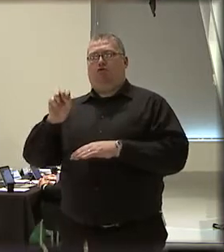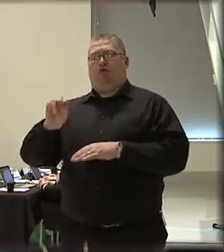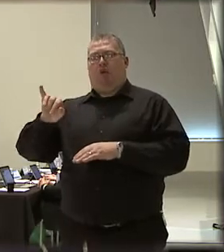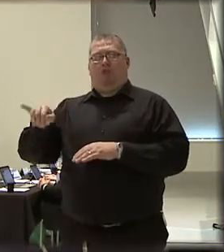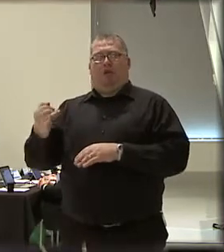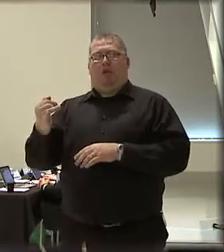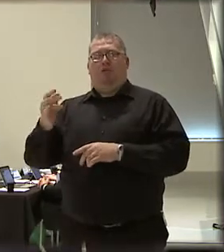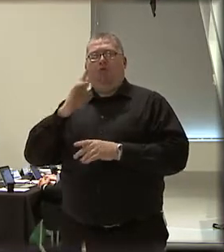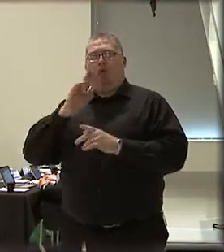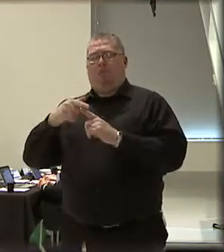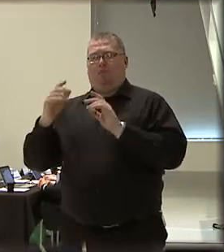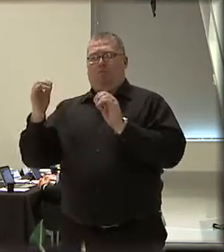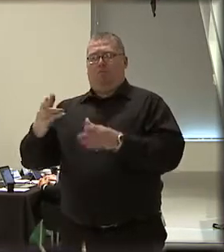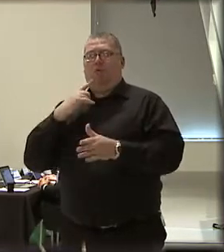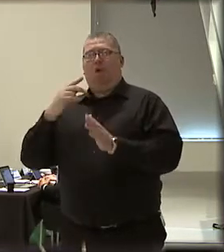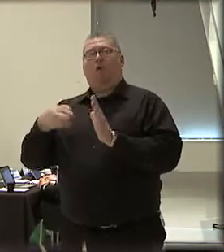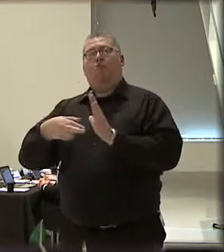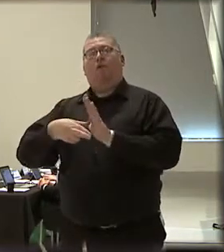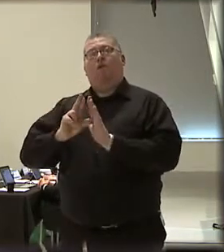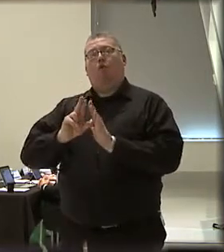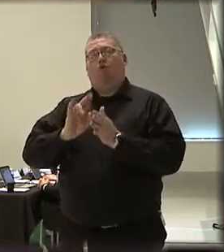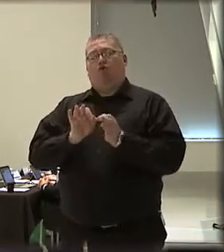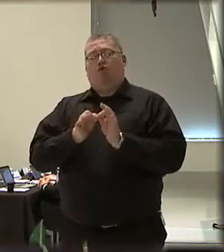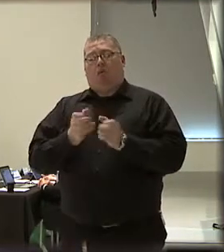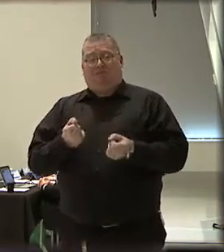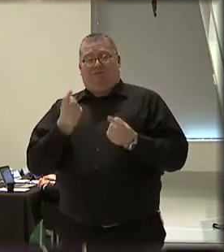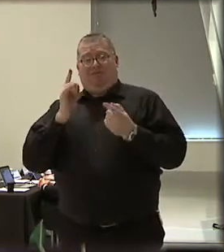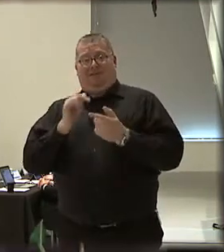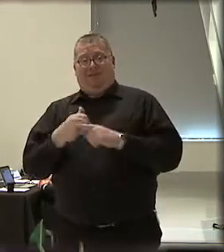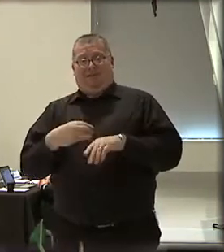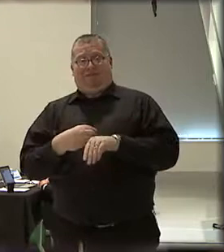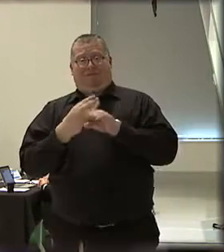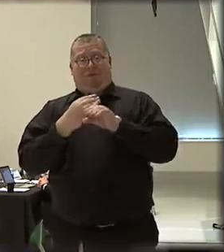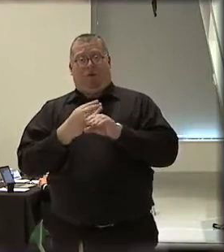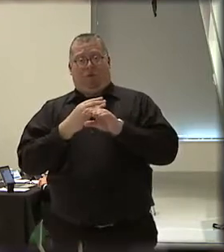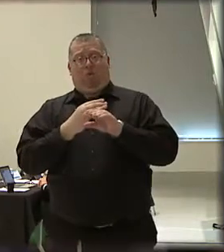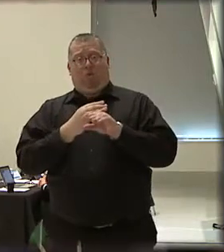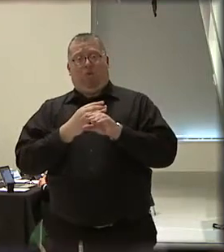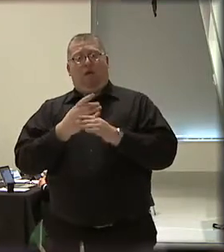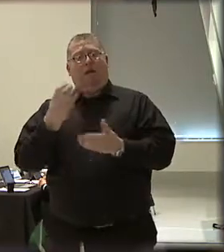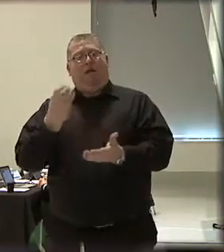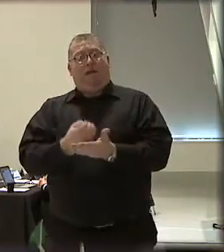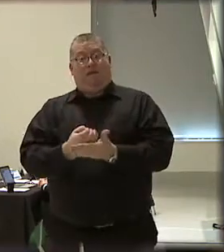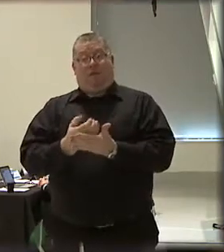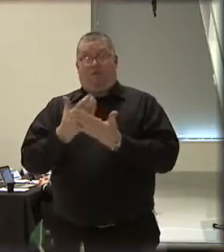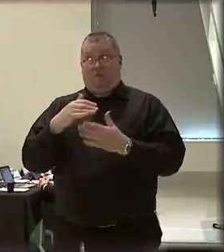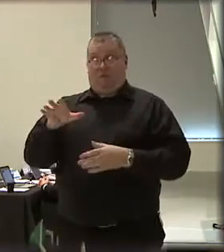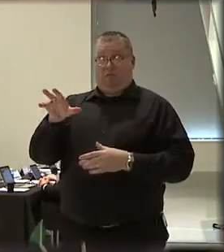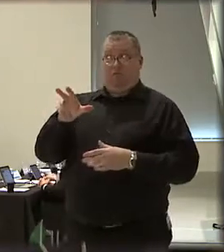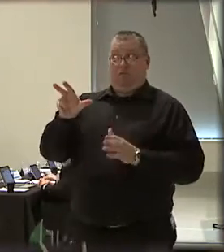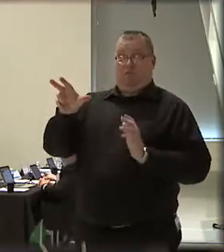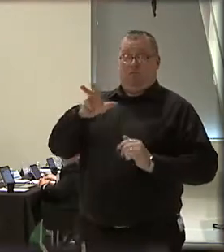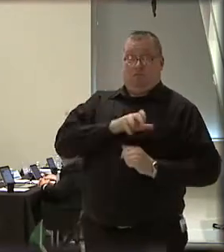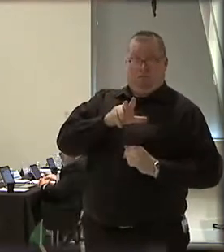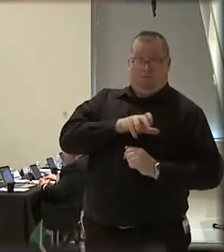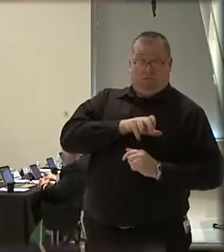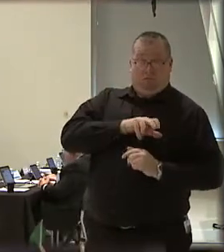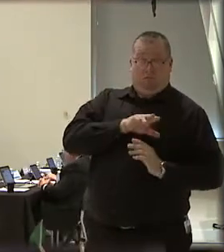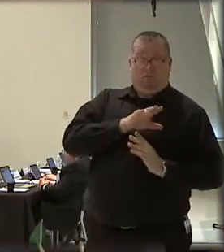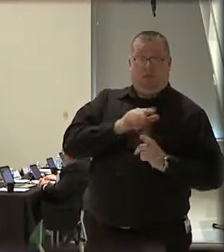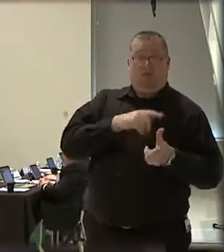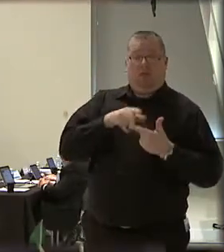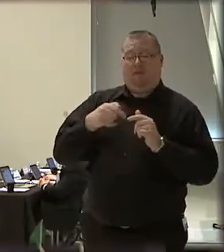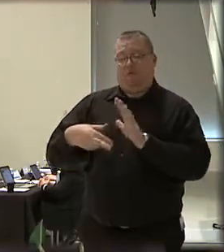and interpretation of videos. So kind of the second phase of this process. The evidence is recorded, then the video evidence has to be